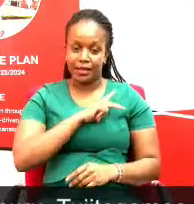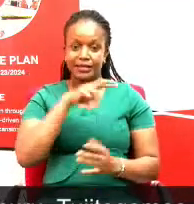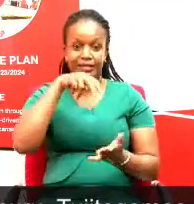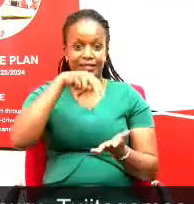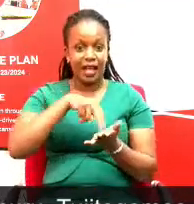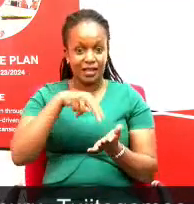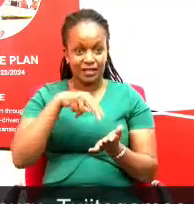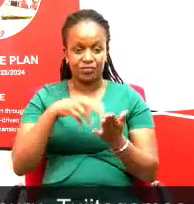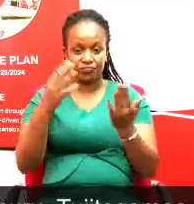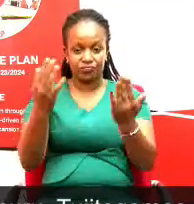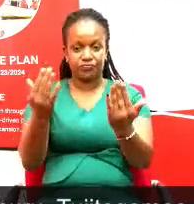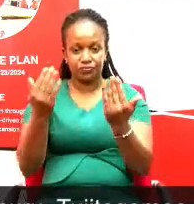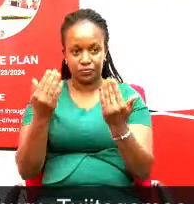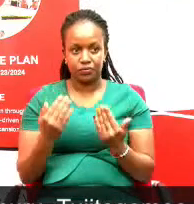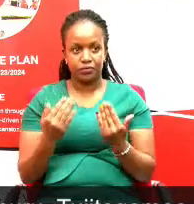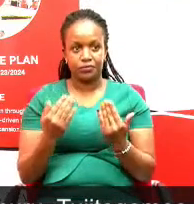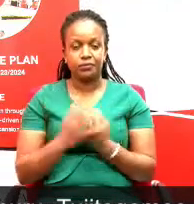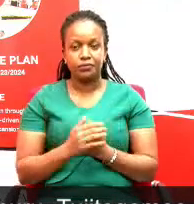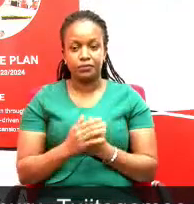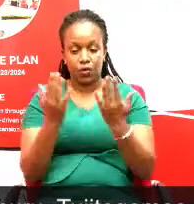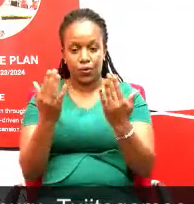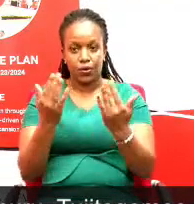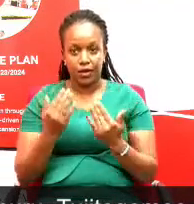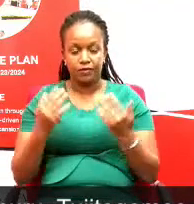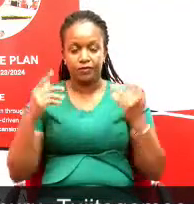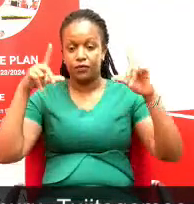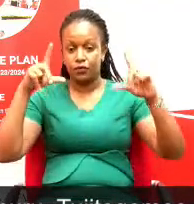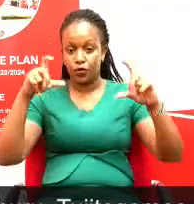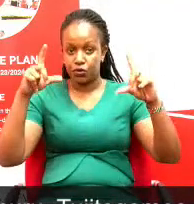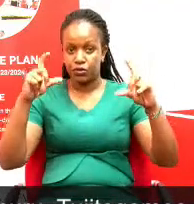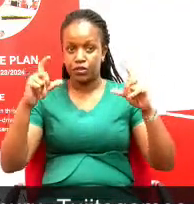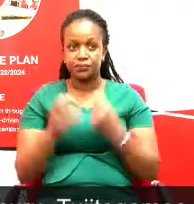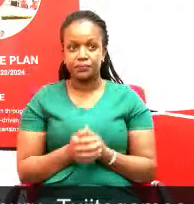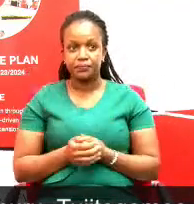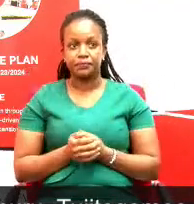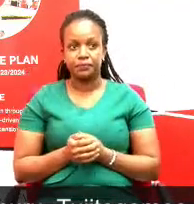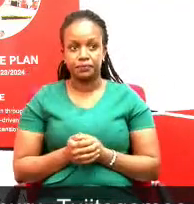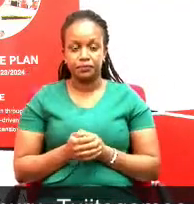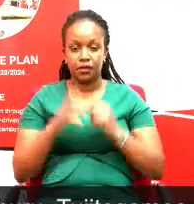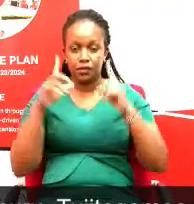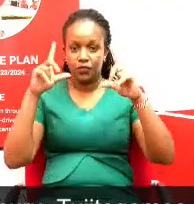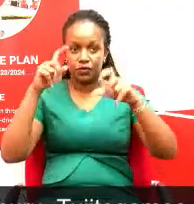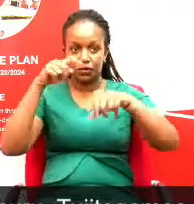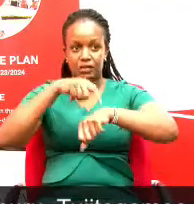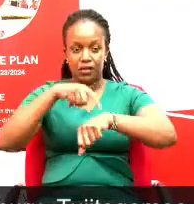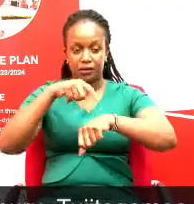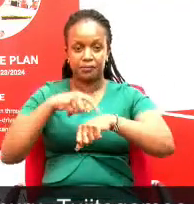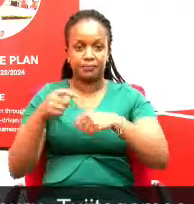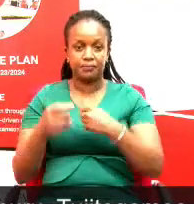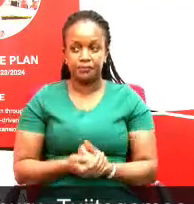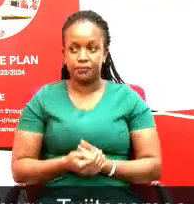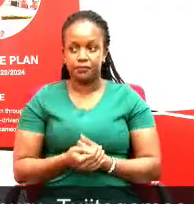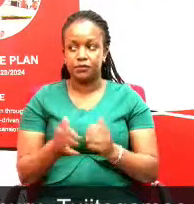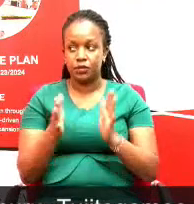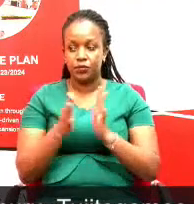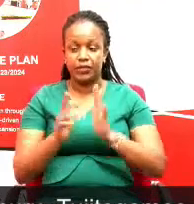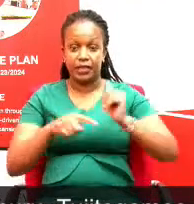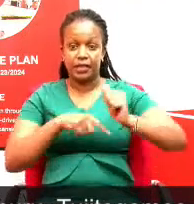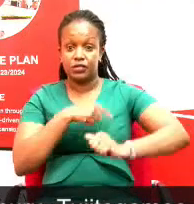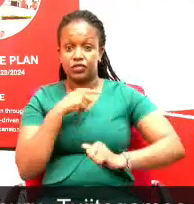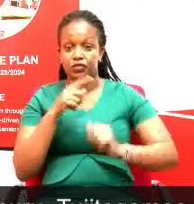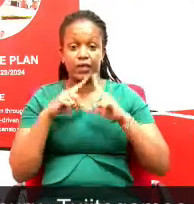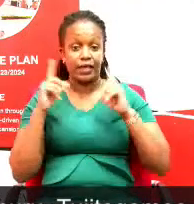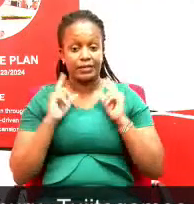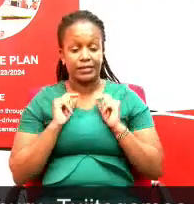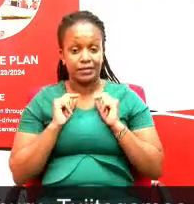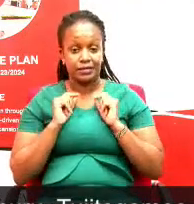podium. Kindly step to the podium for another photo session with the chief guest.